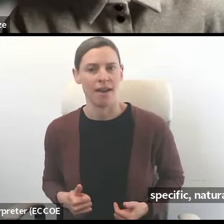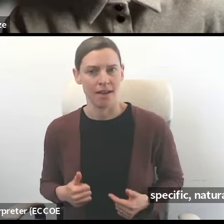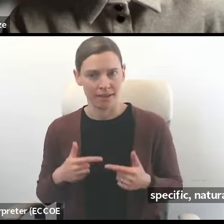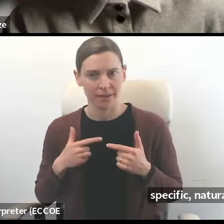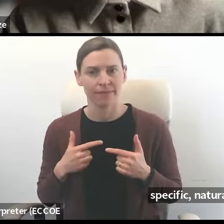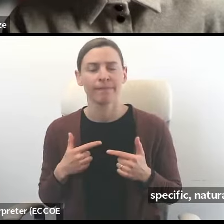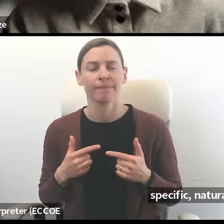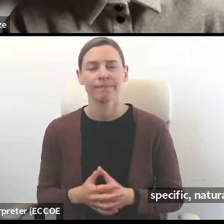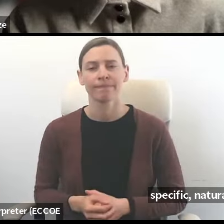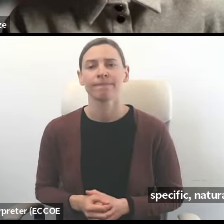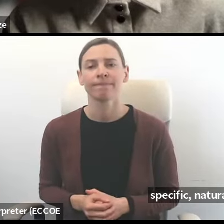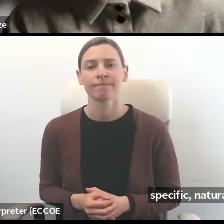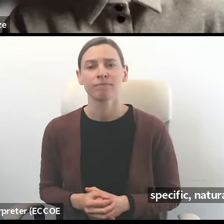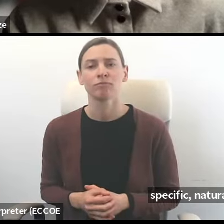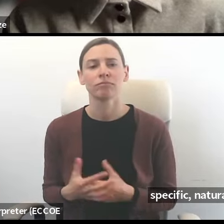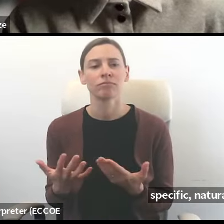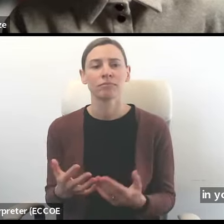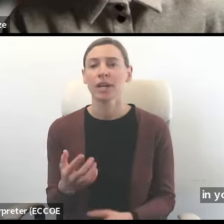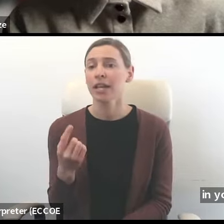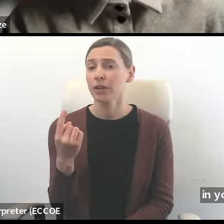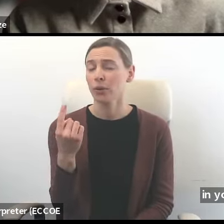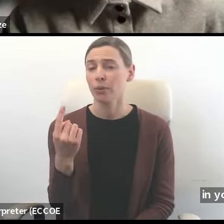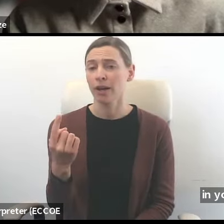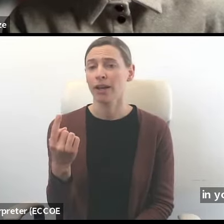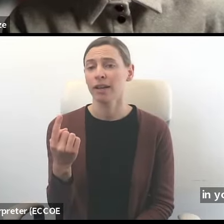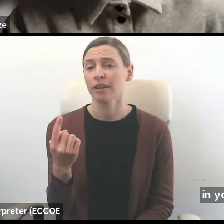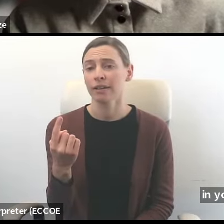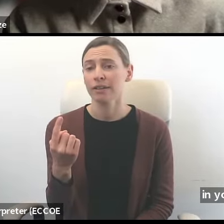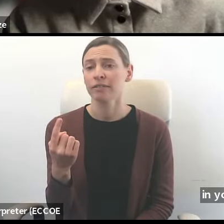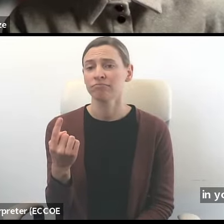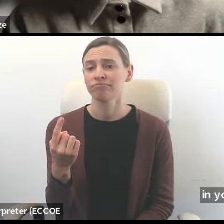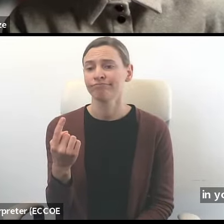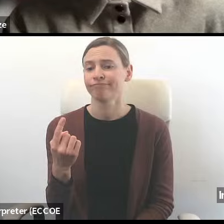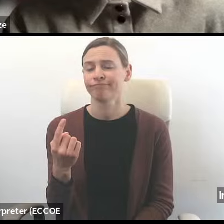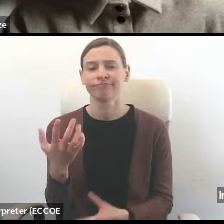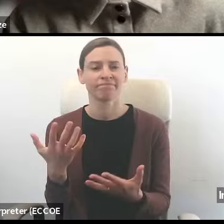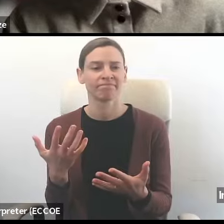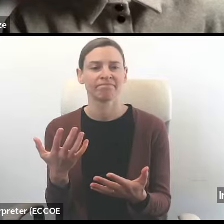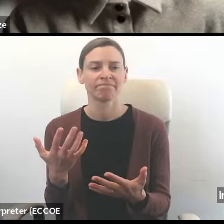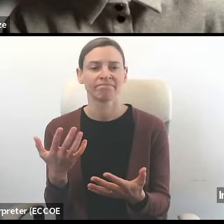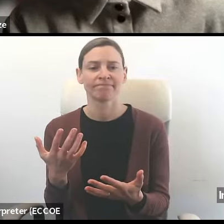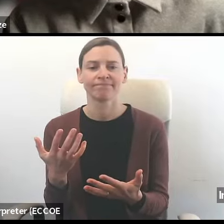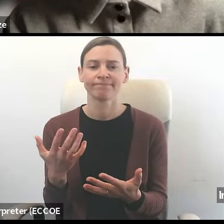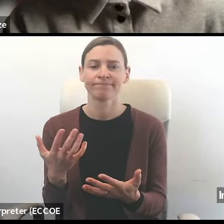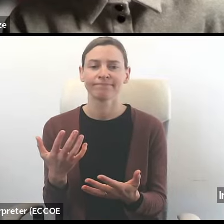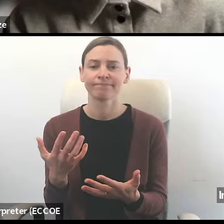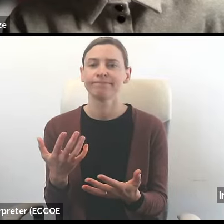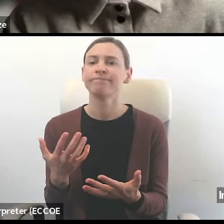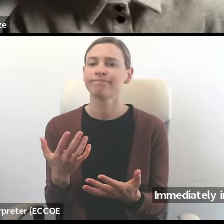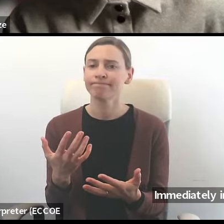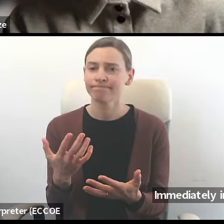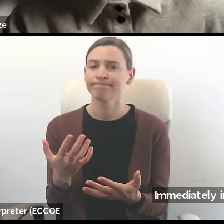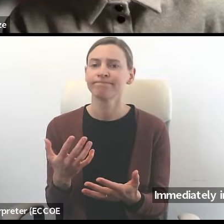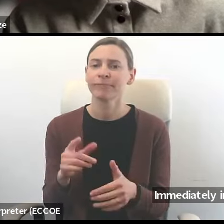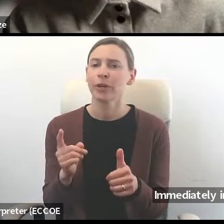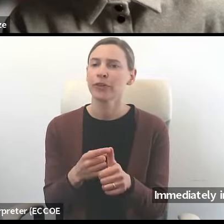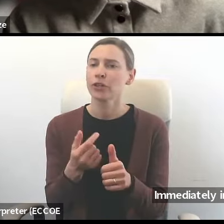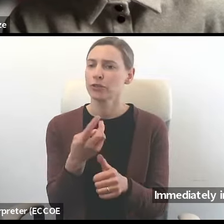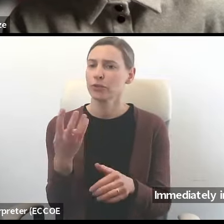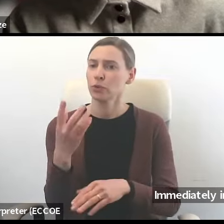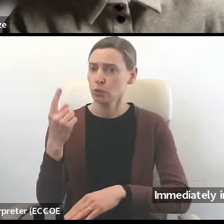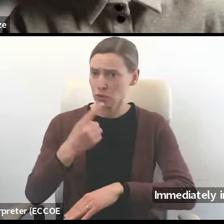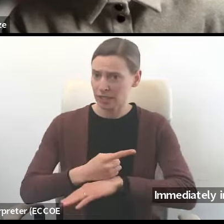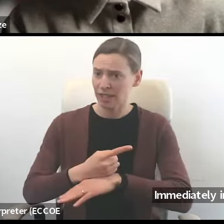One of them immediately in the first days of the full-scale invasion became a